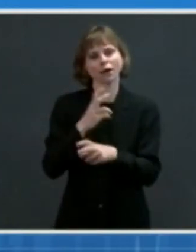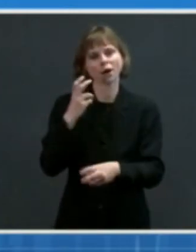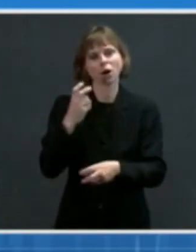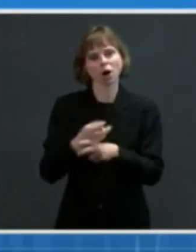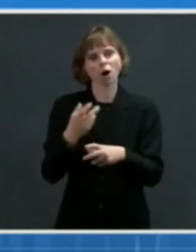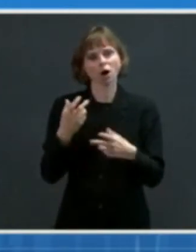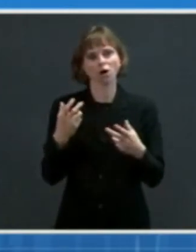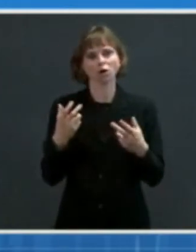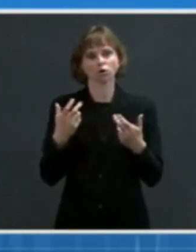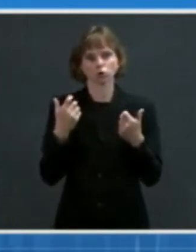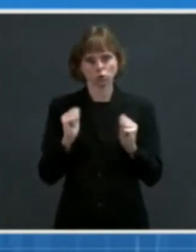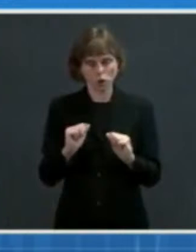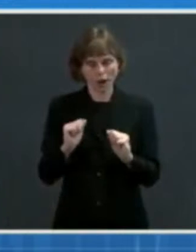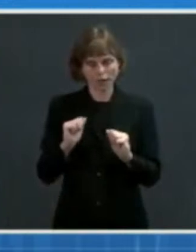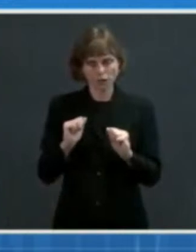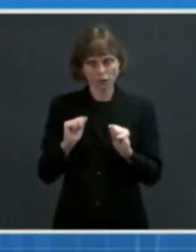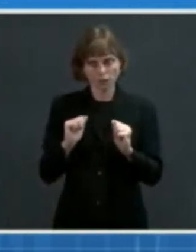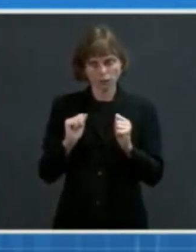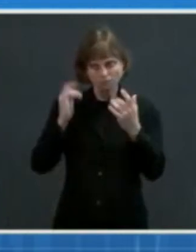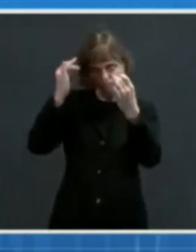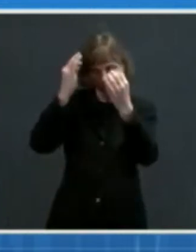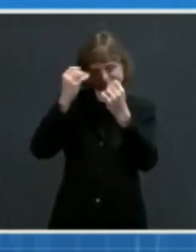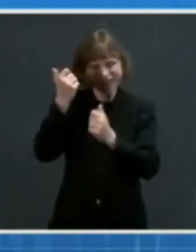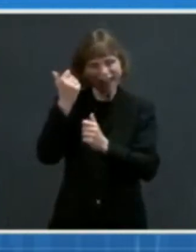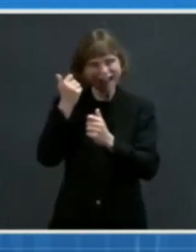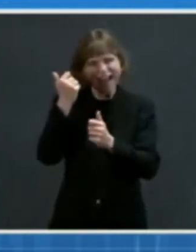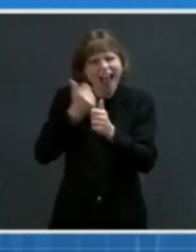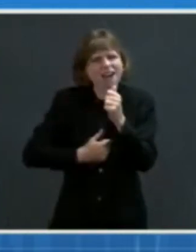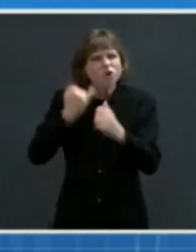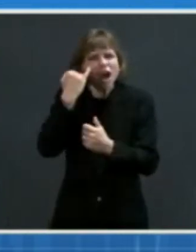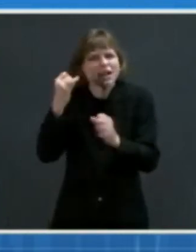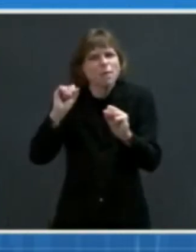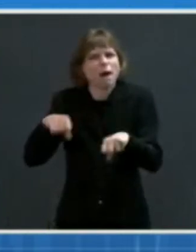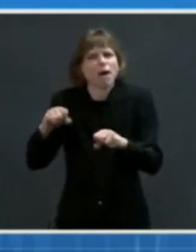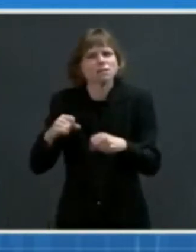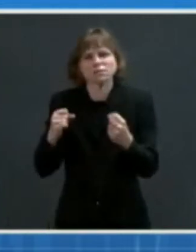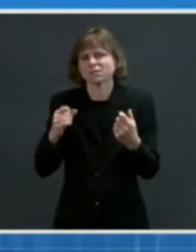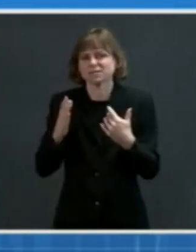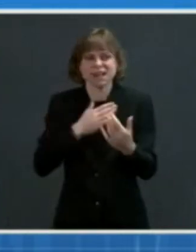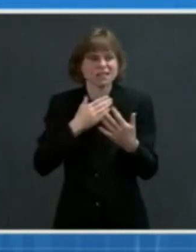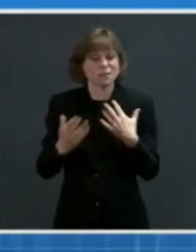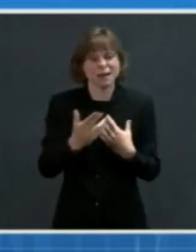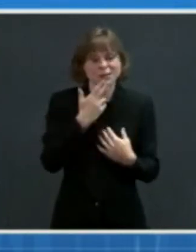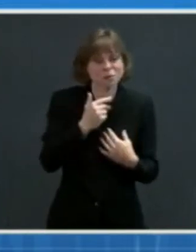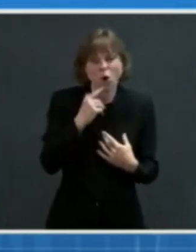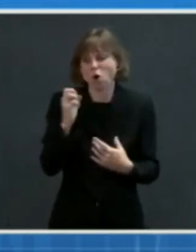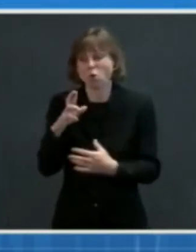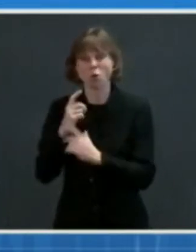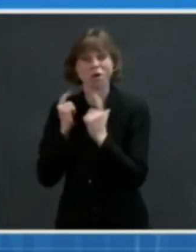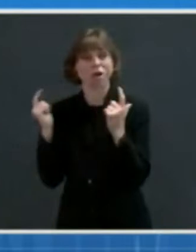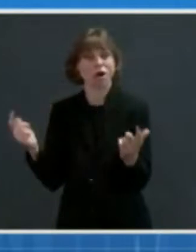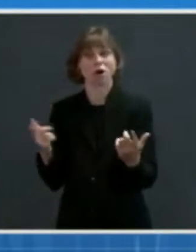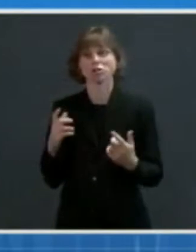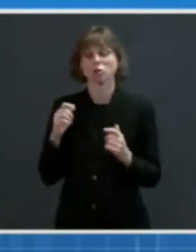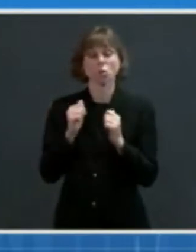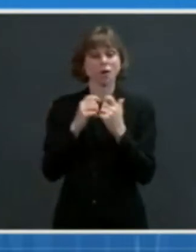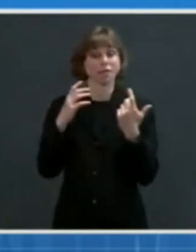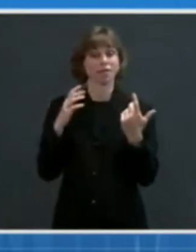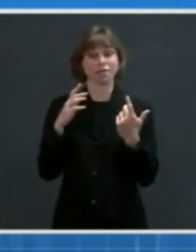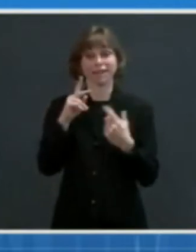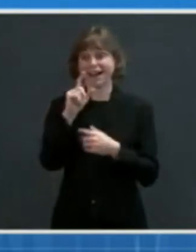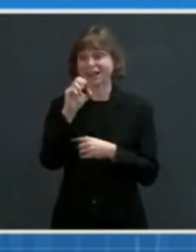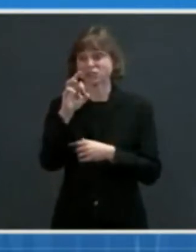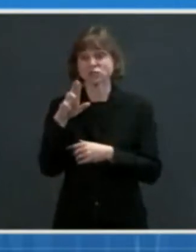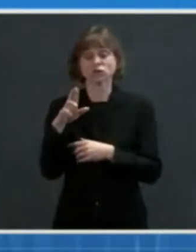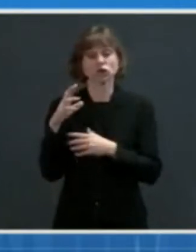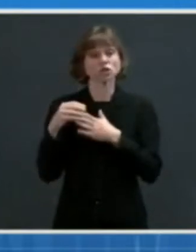every idea we can, small or large, with Jeff Zients' leadership, with Dr. David Kessler's leadership, and